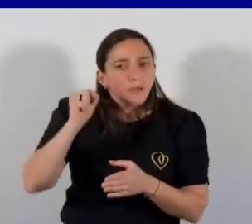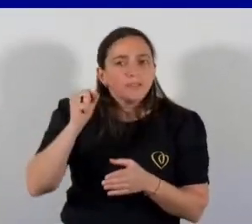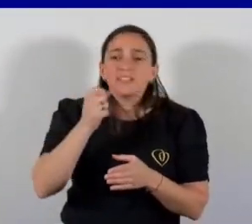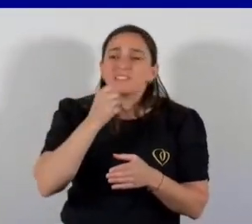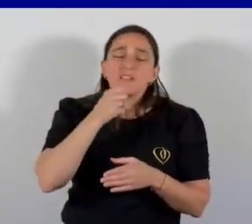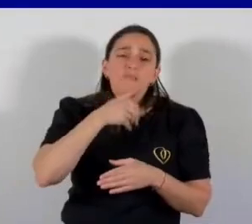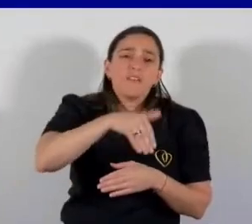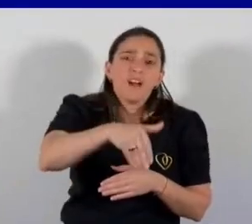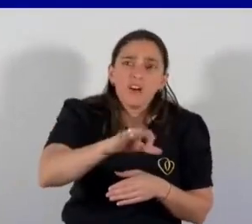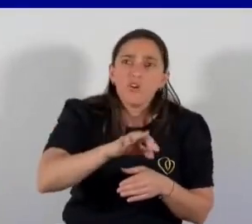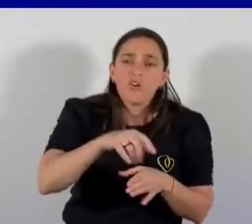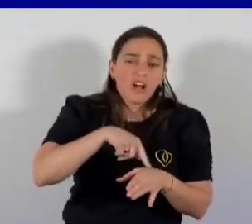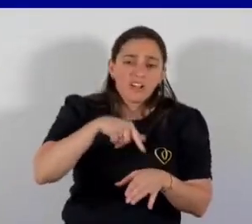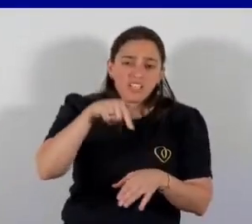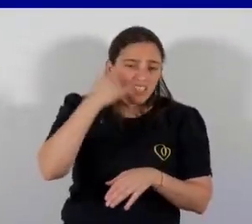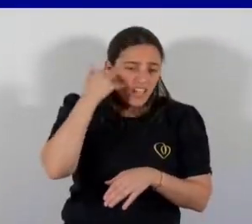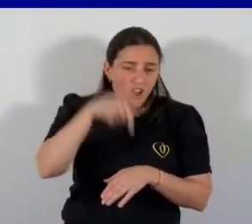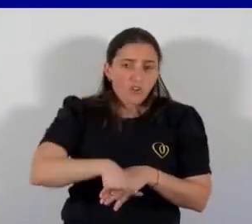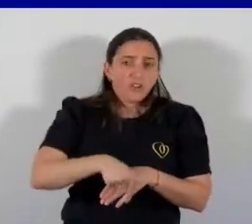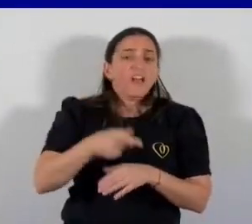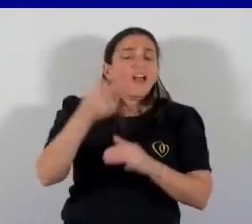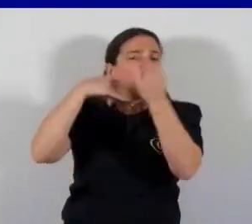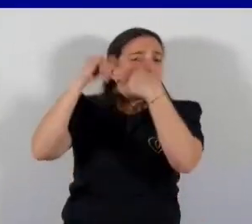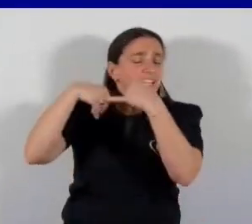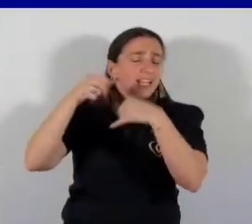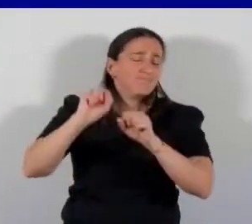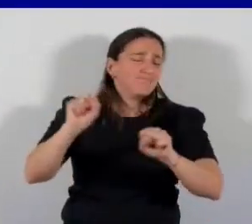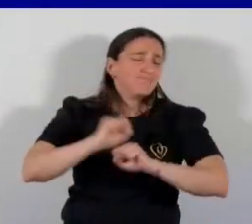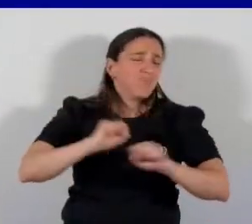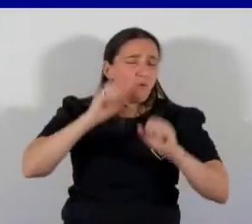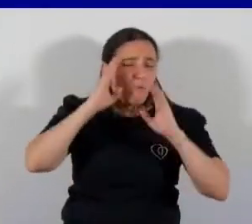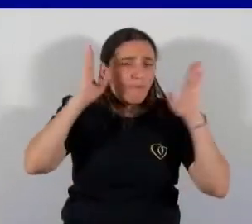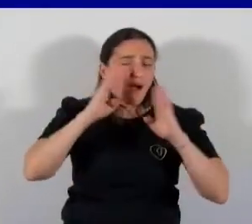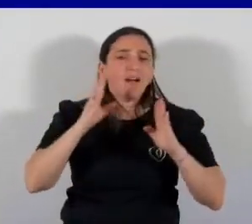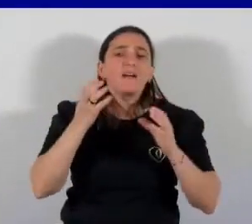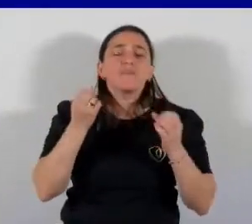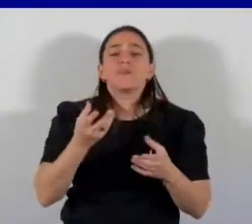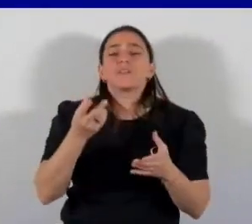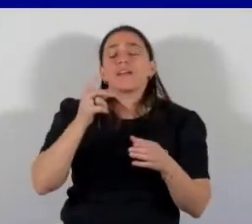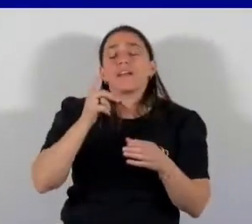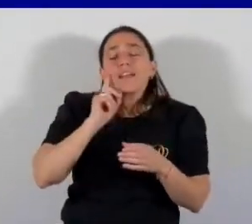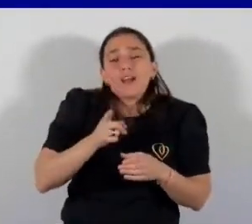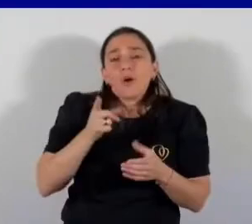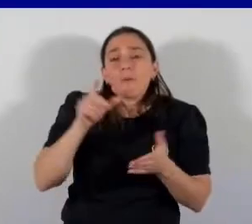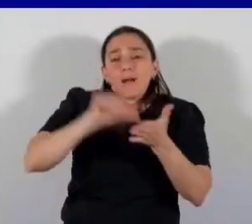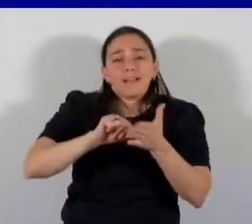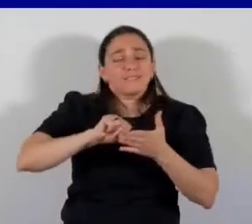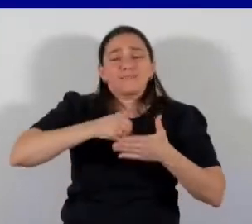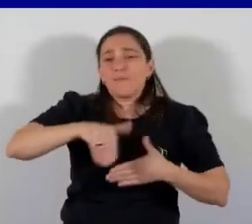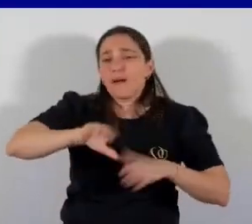country risk is going to implied. va a colapsar porque el riesgo país se va a desplomar.